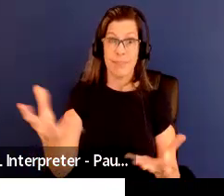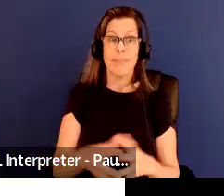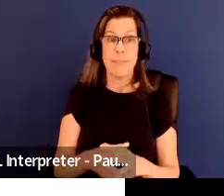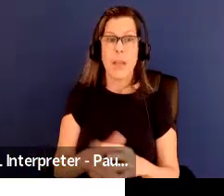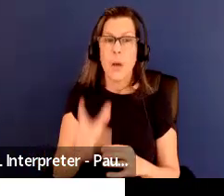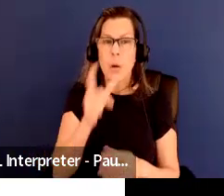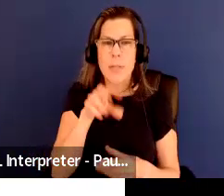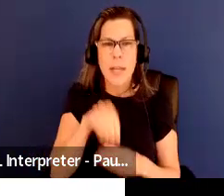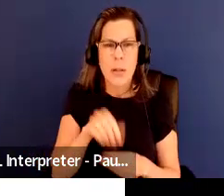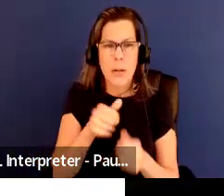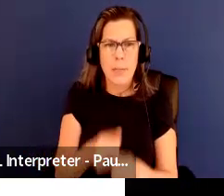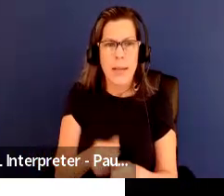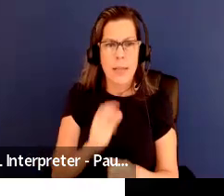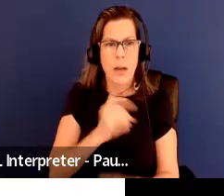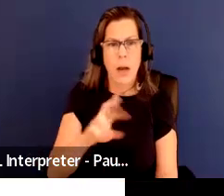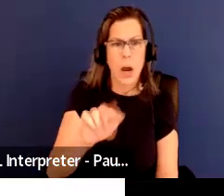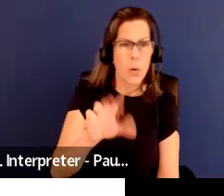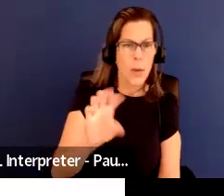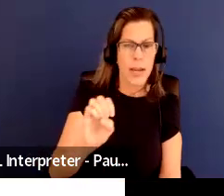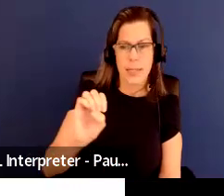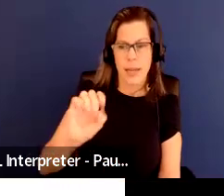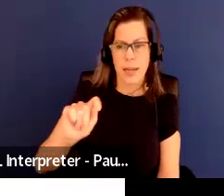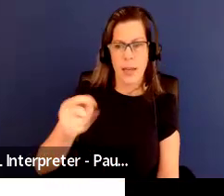Who is included based on our race and ethnicity?